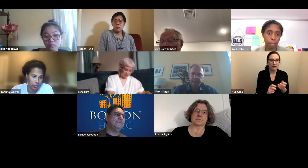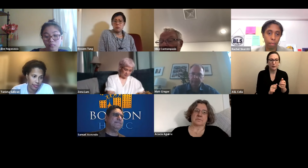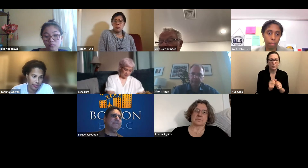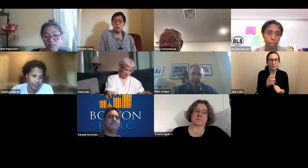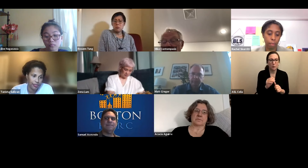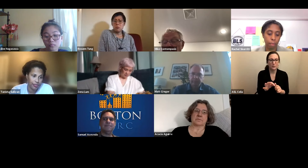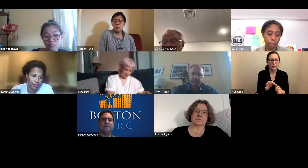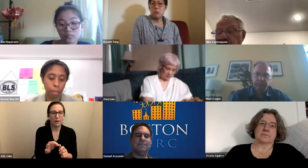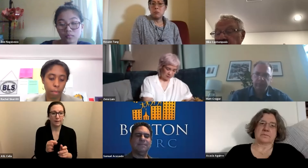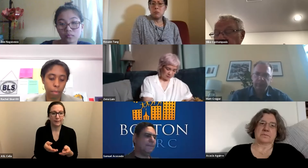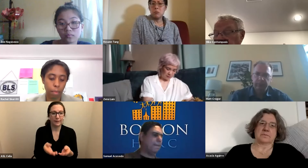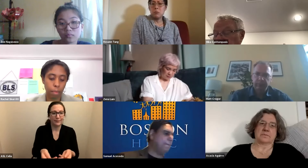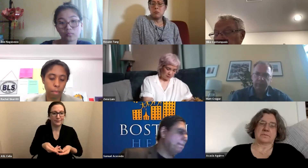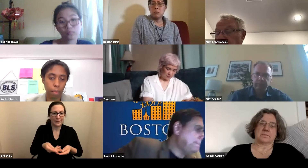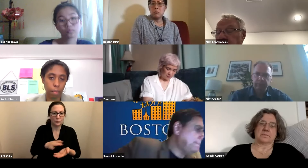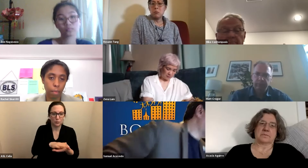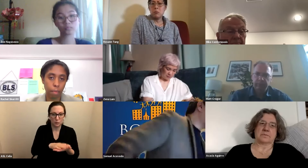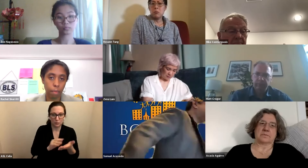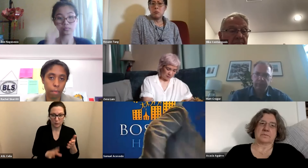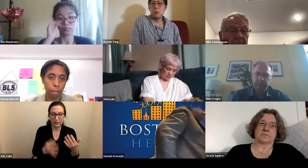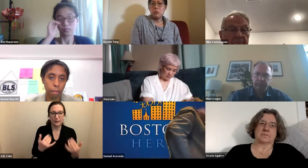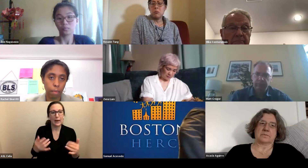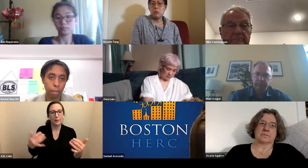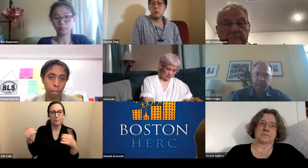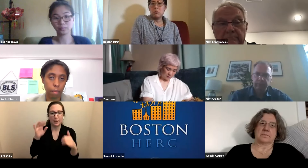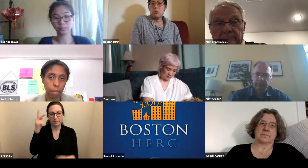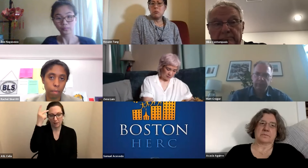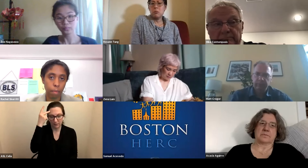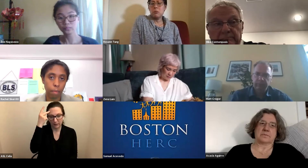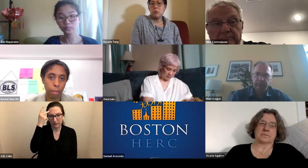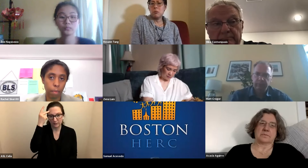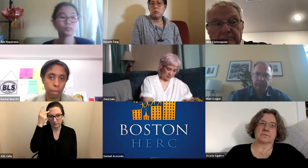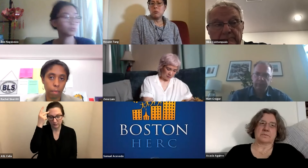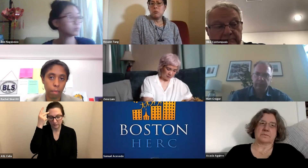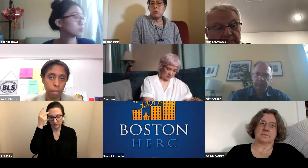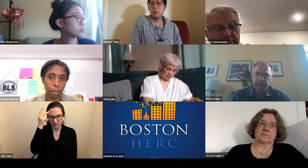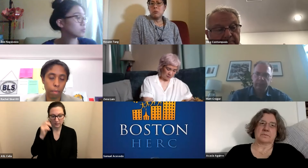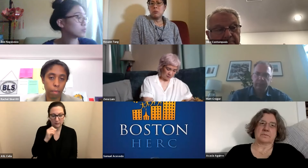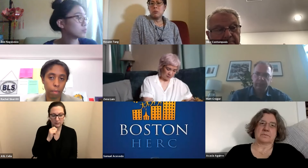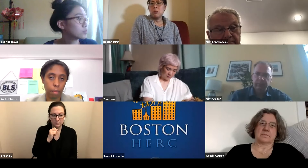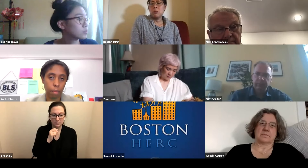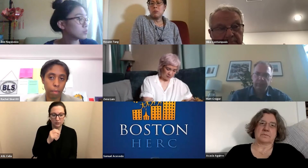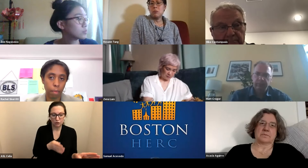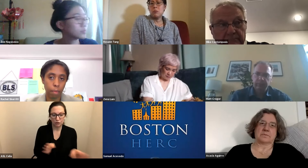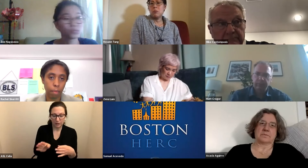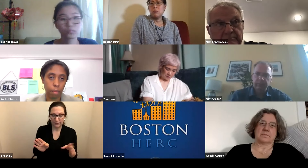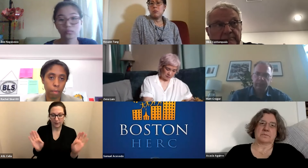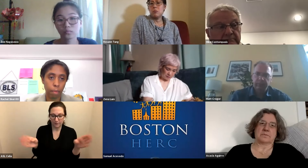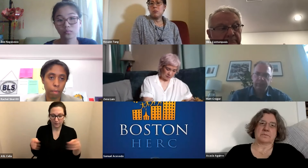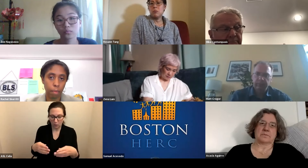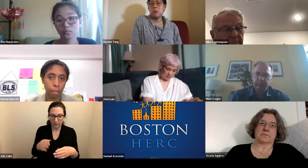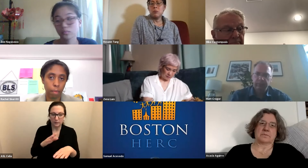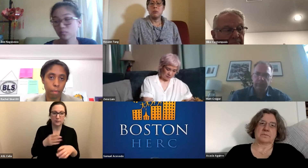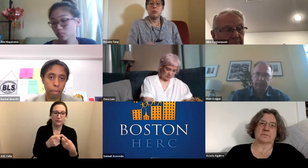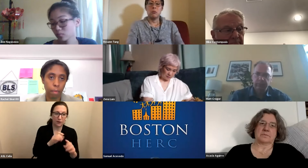school students. Now you play politics, shift the parents and the students' focus from working hard on improving